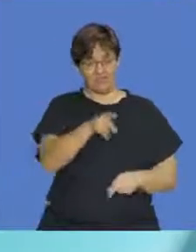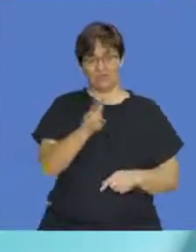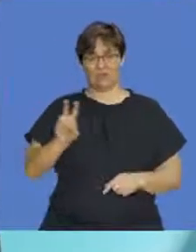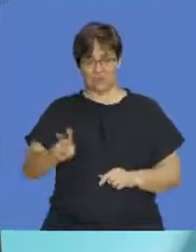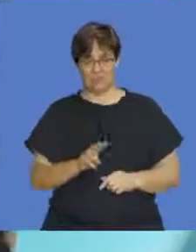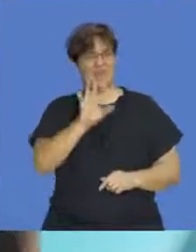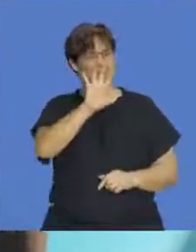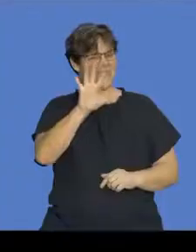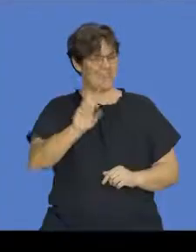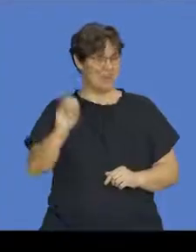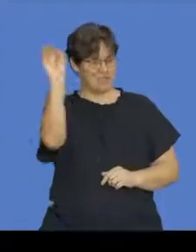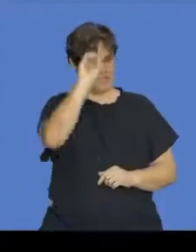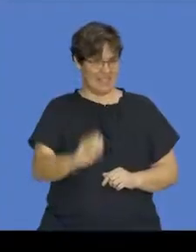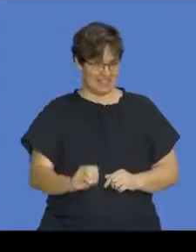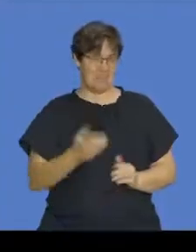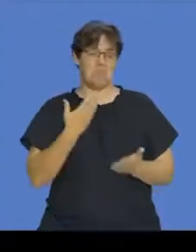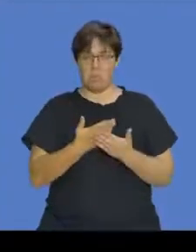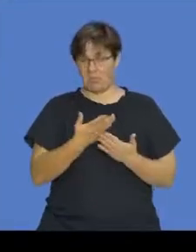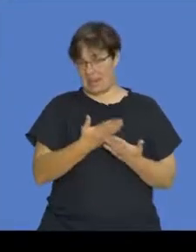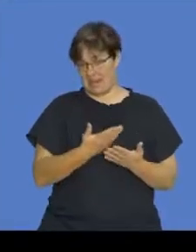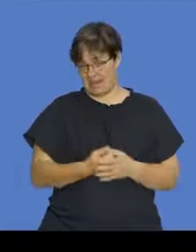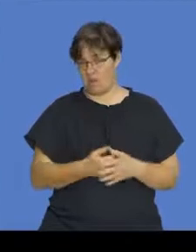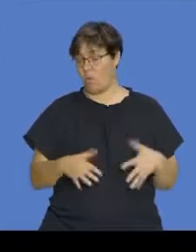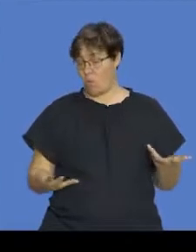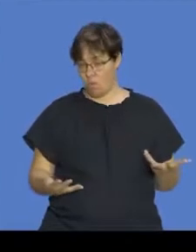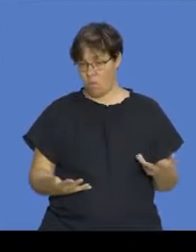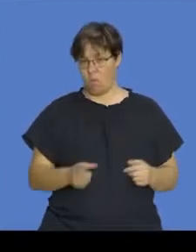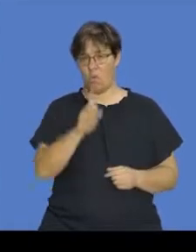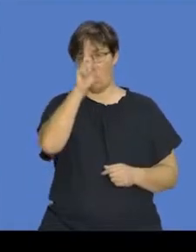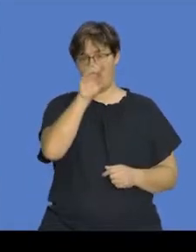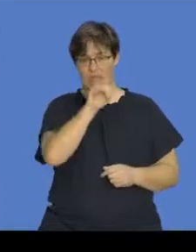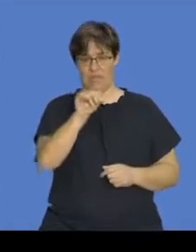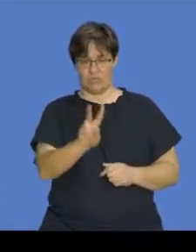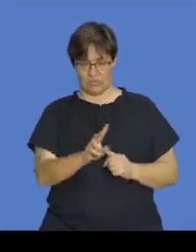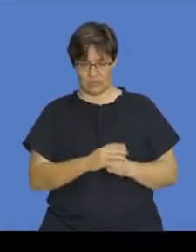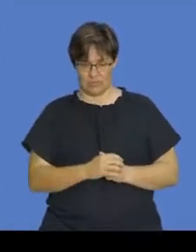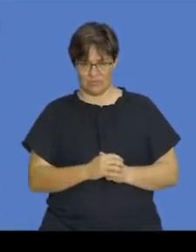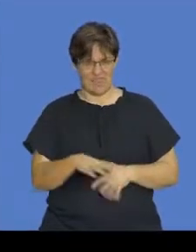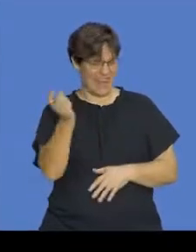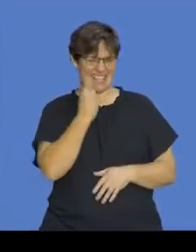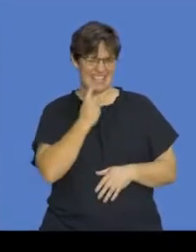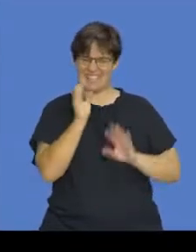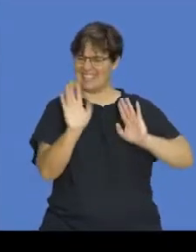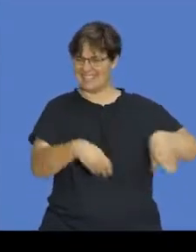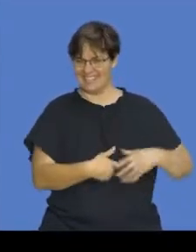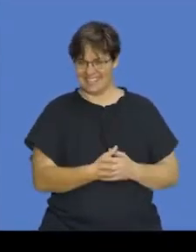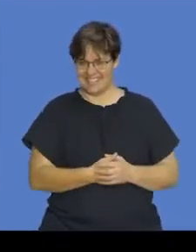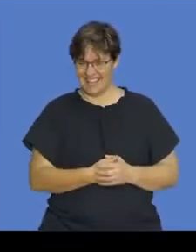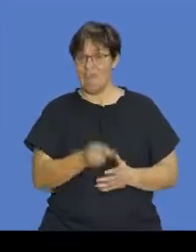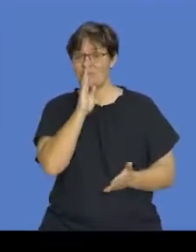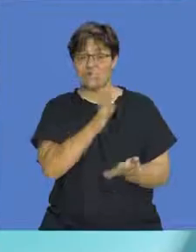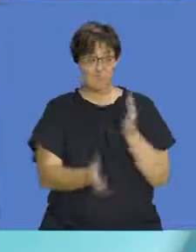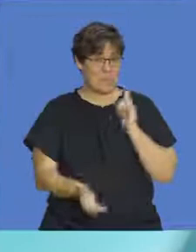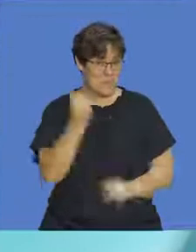50% probability, or we can write it as 1 over 2. That was easy, and I'm sure you've got